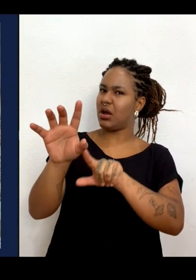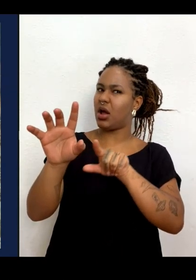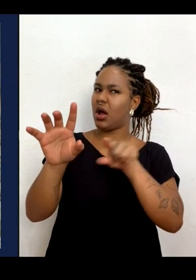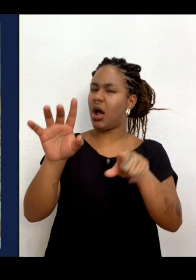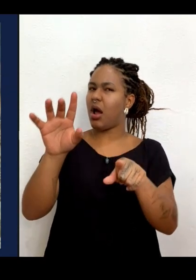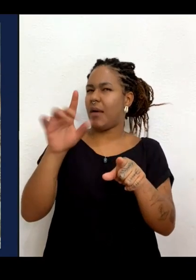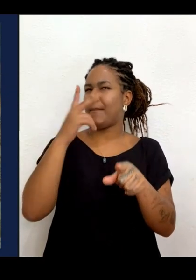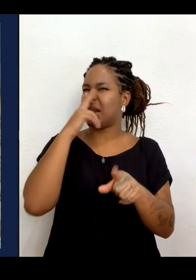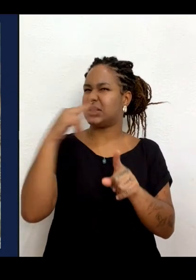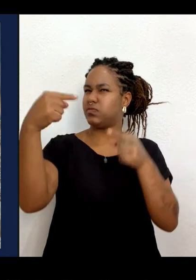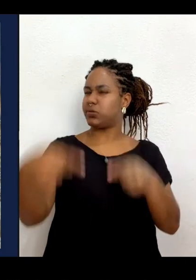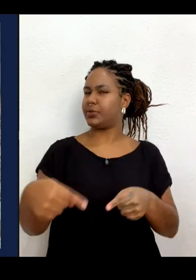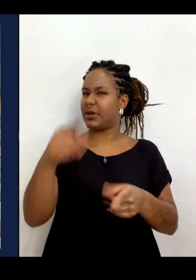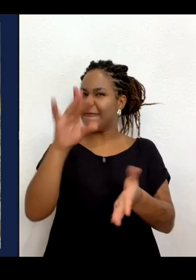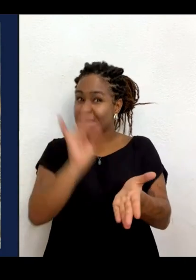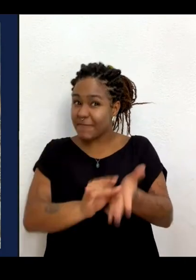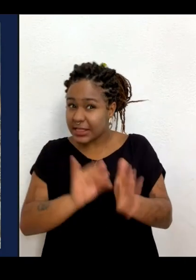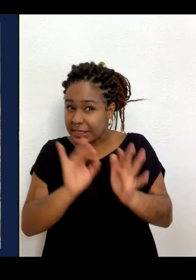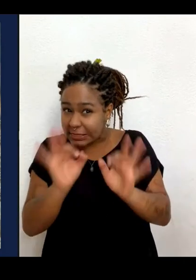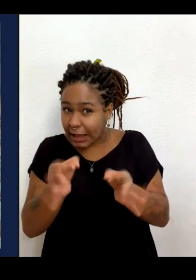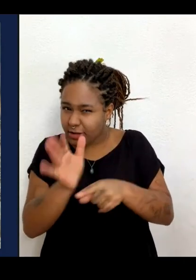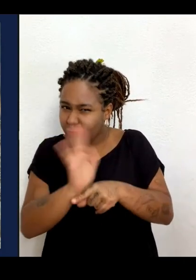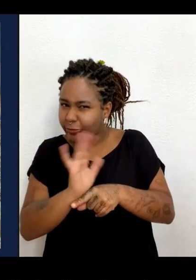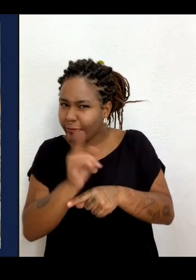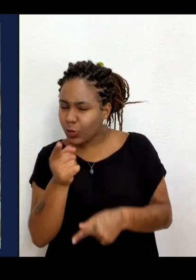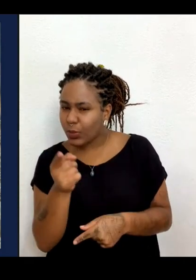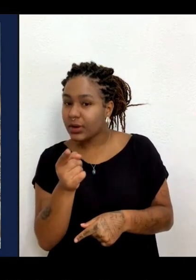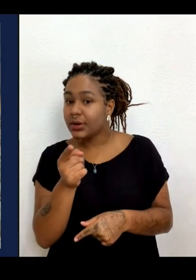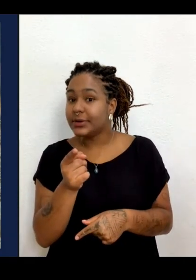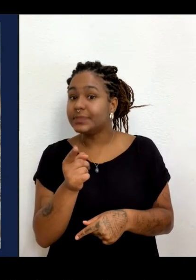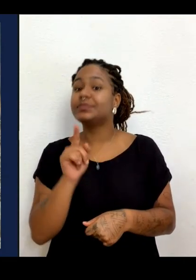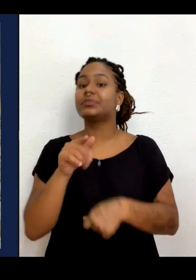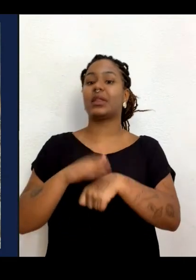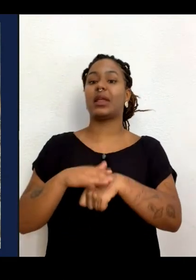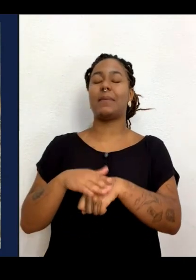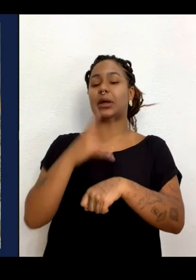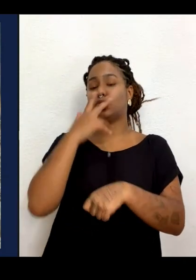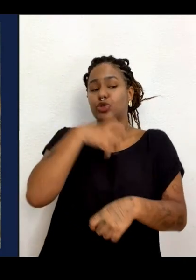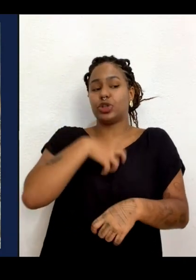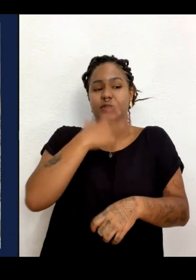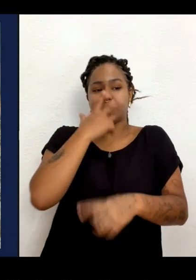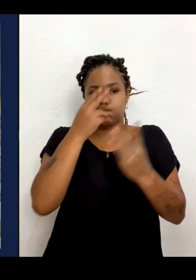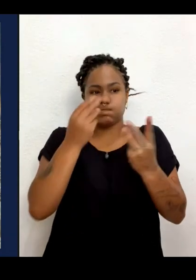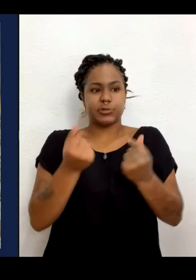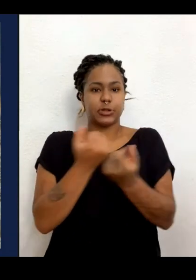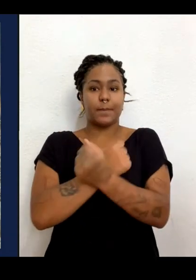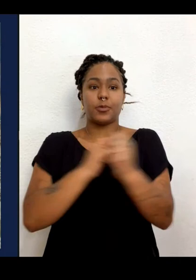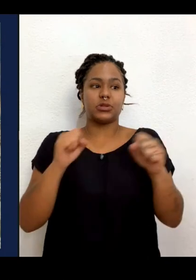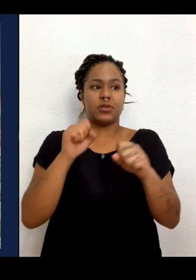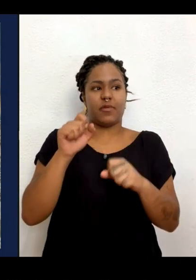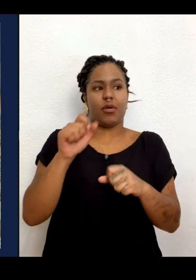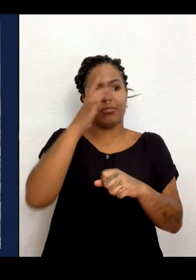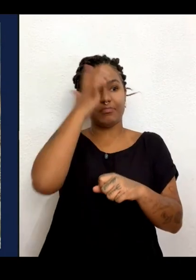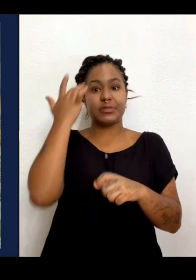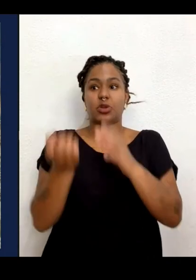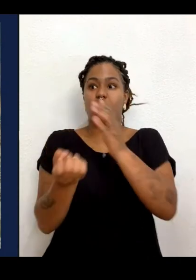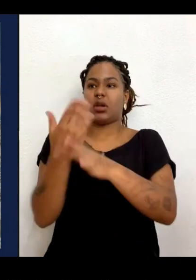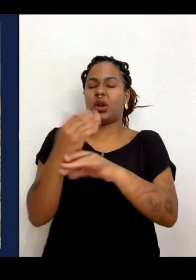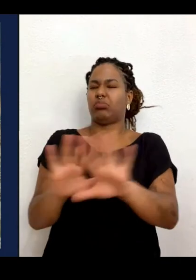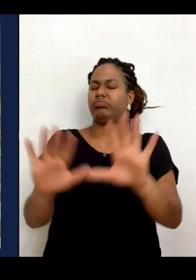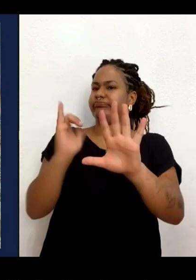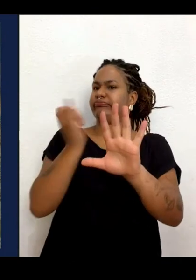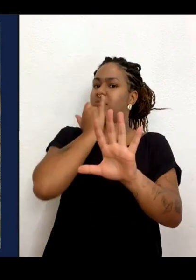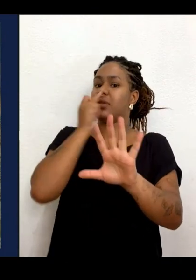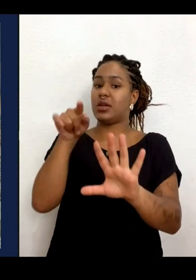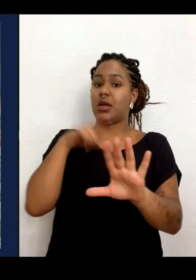this presence shifted the film's angle tone and Direction posing questions of veracity sense purpose